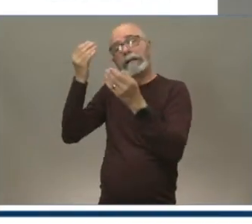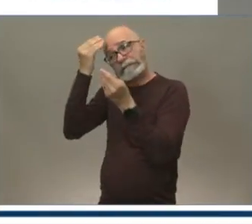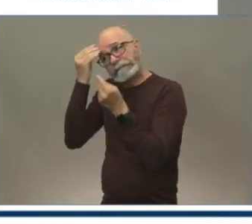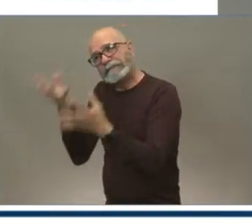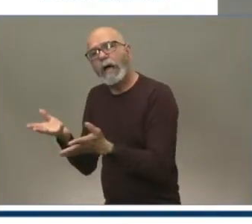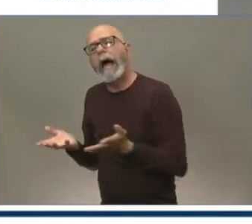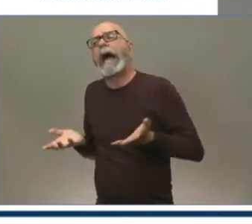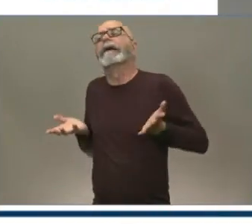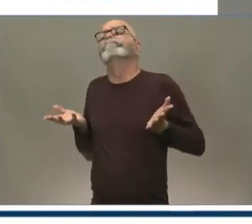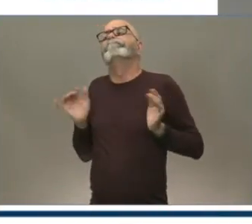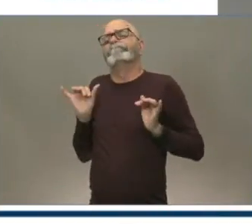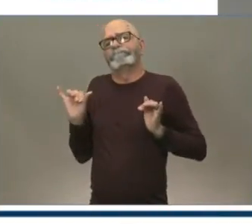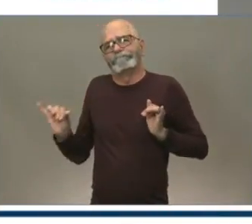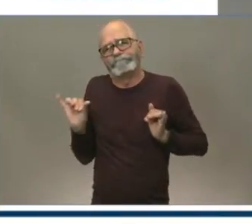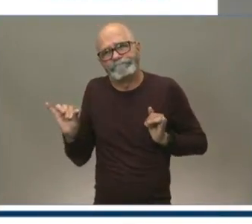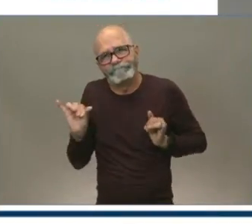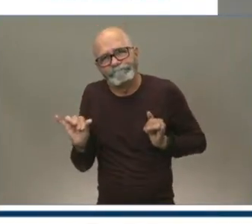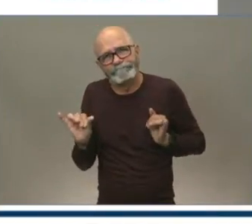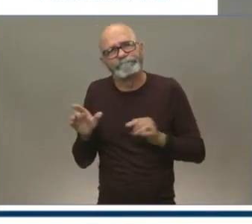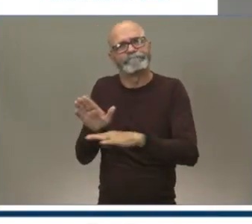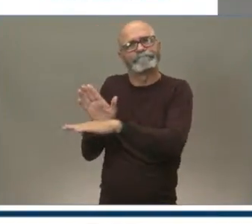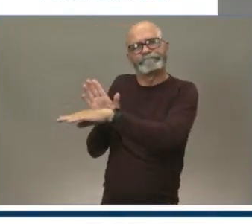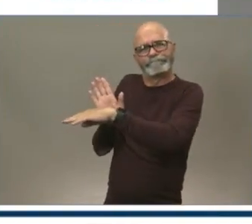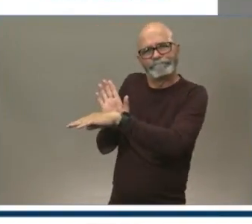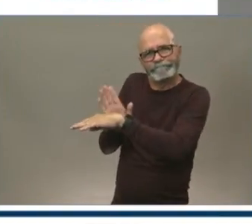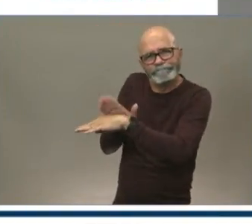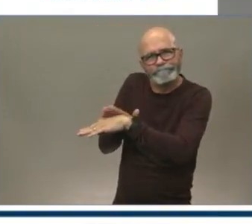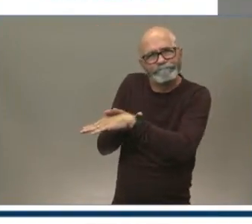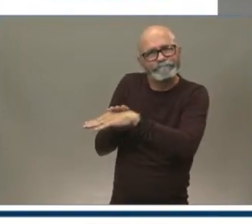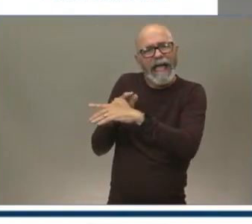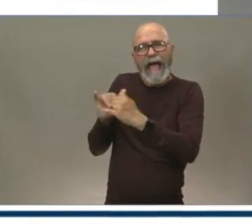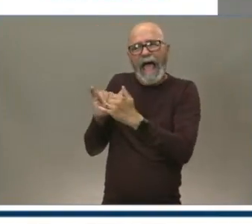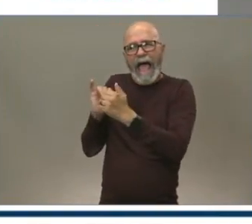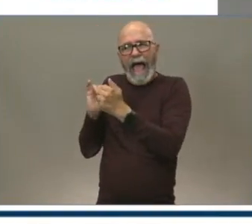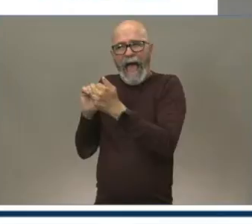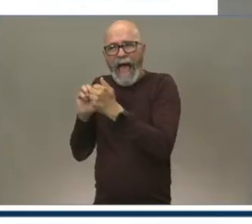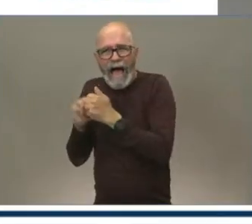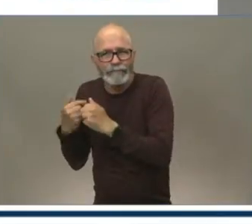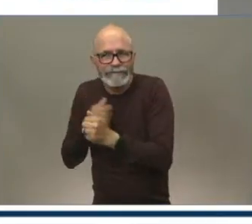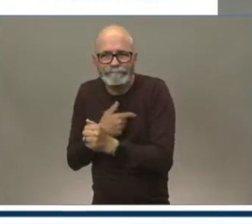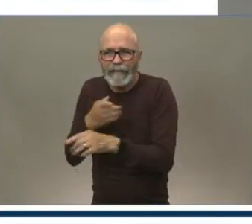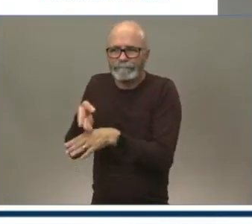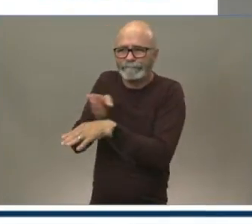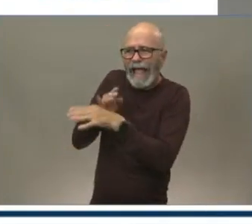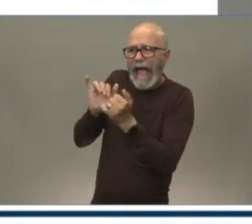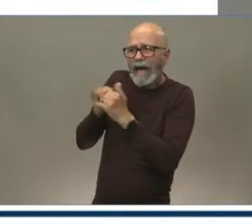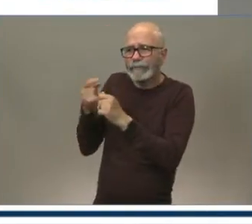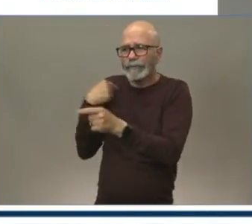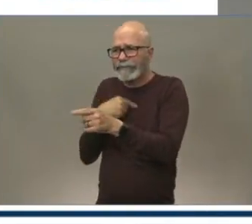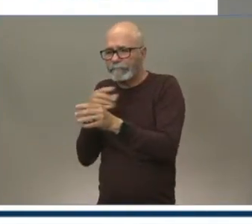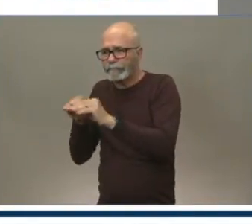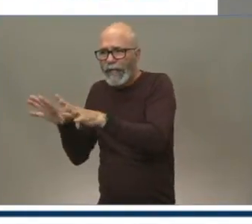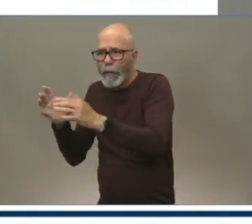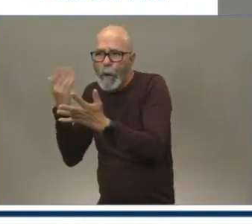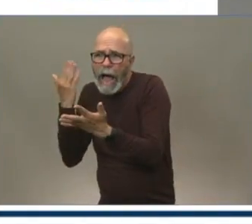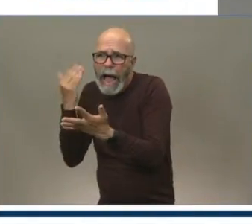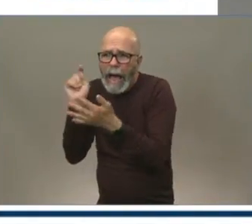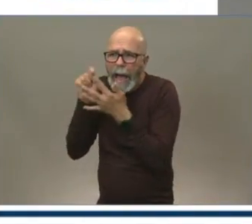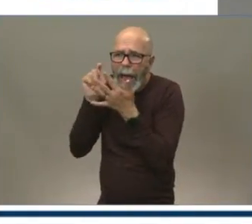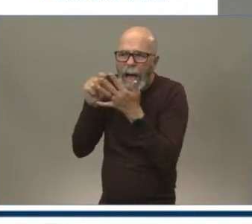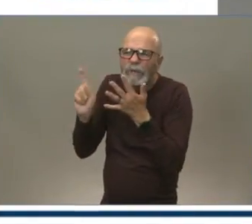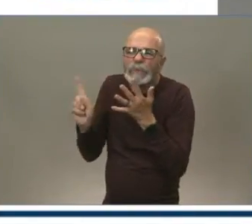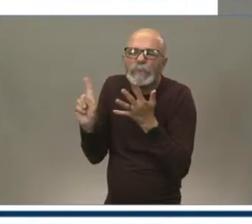it. But our focus is to really find out how a virus got here and how it's been spread, and now we have to focus on trying to control that